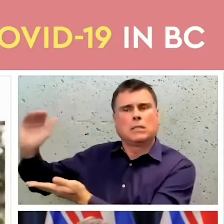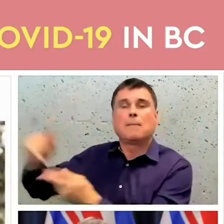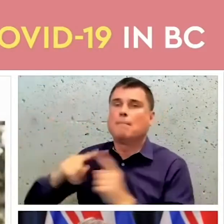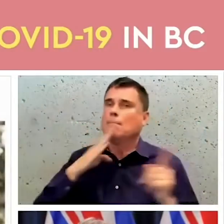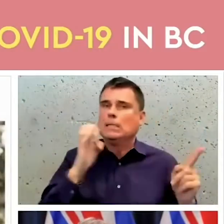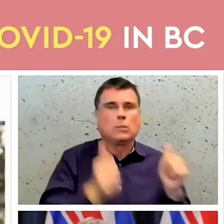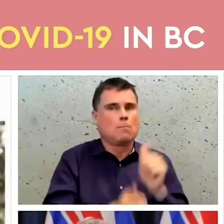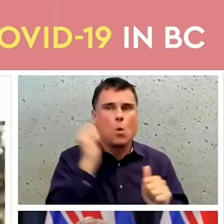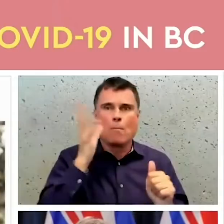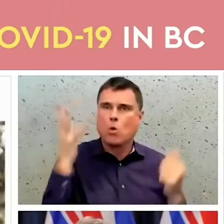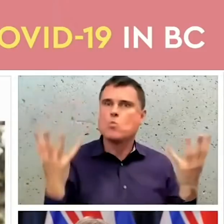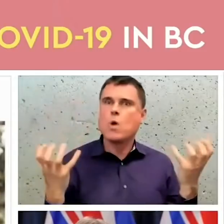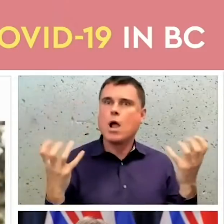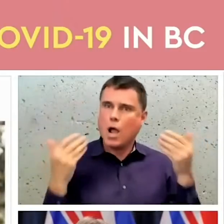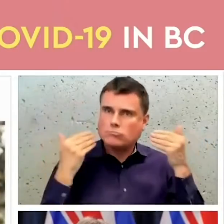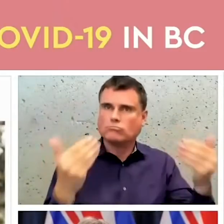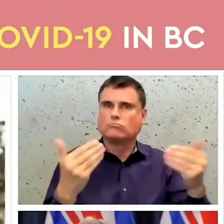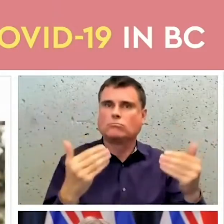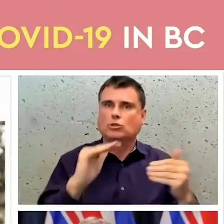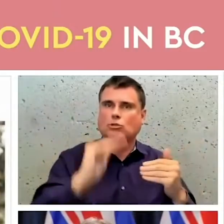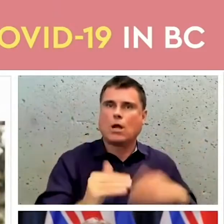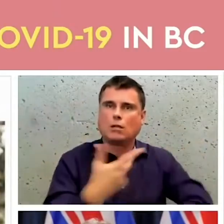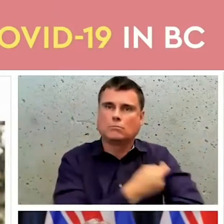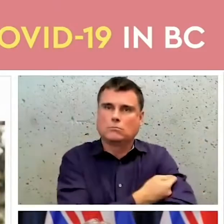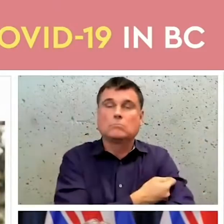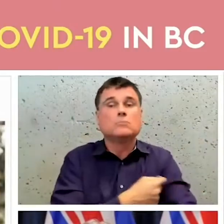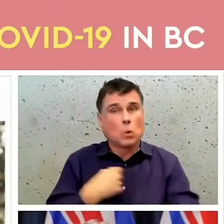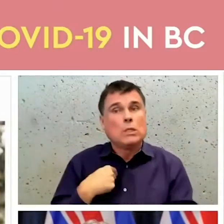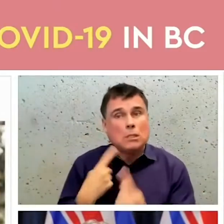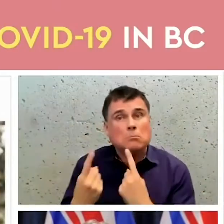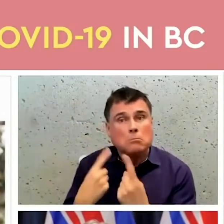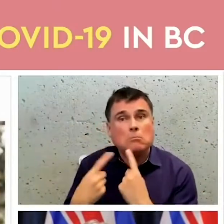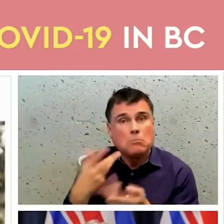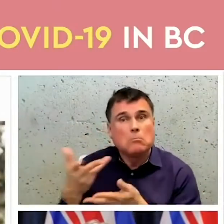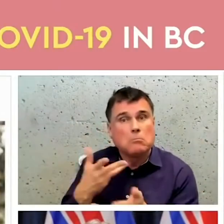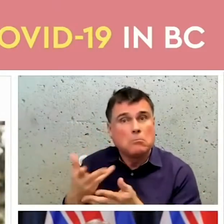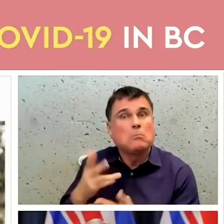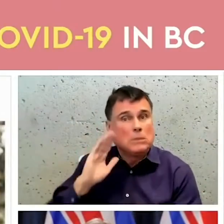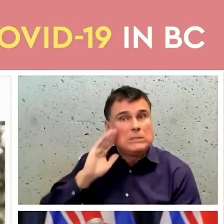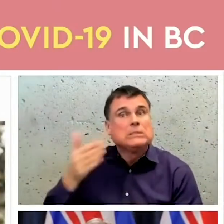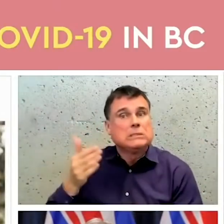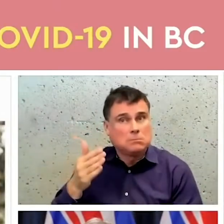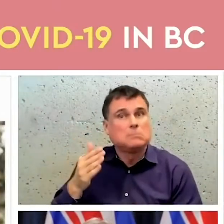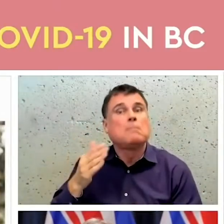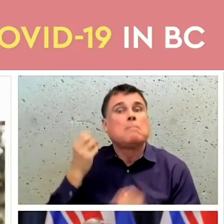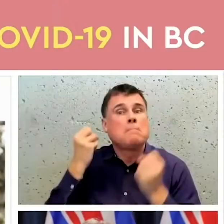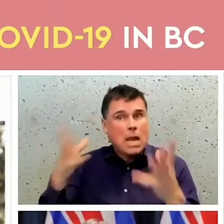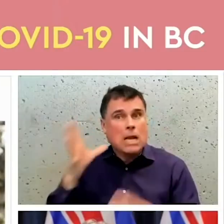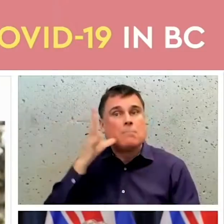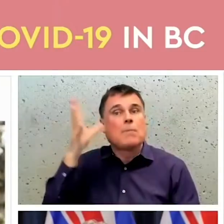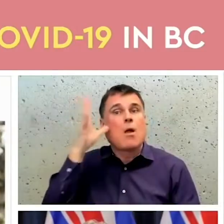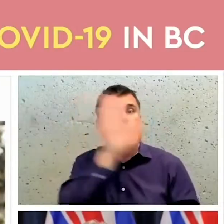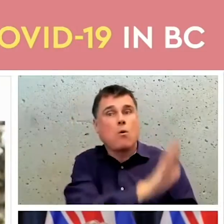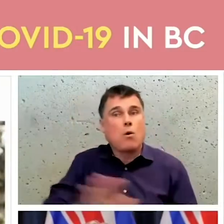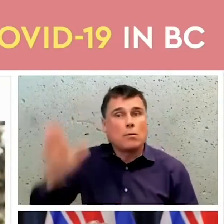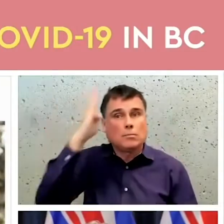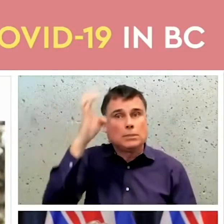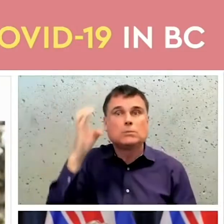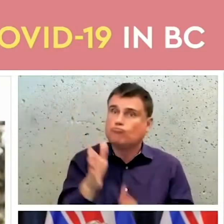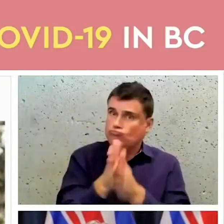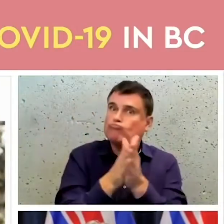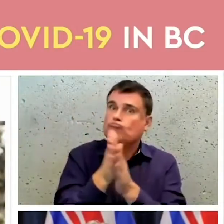that in our discussions with parents across our province from our own